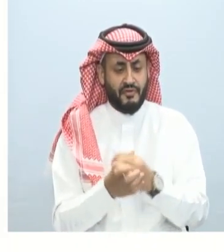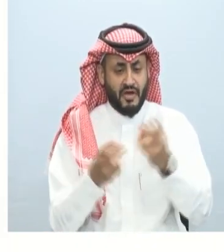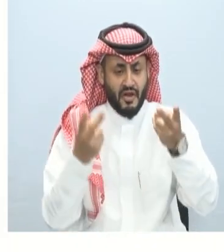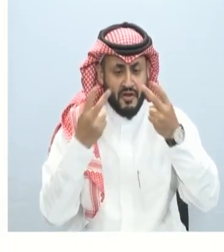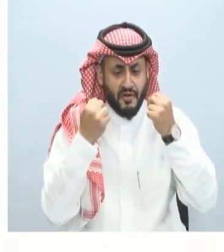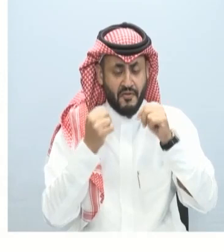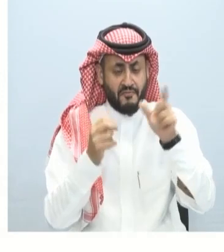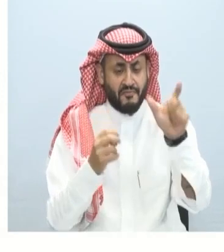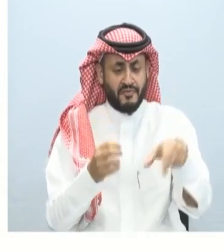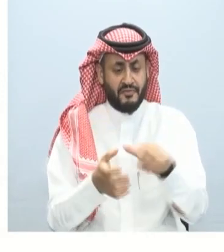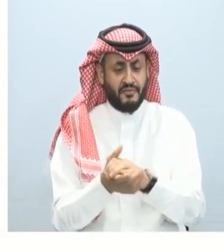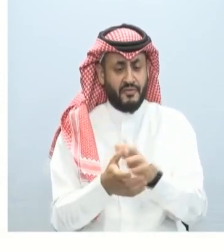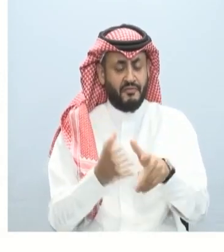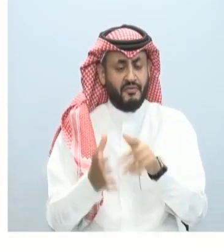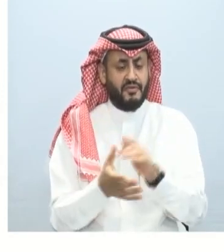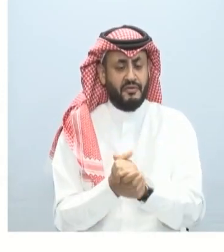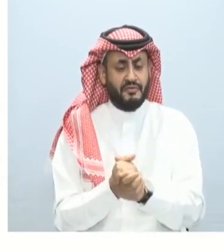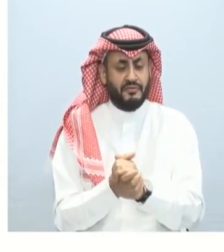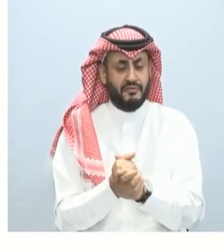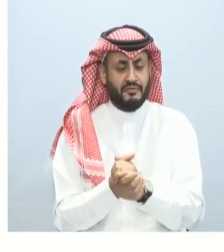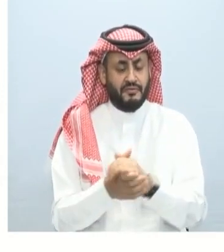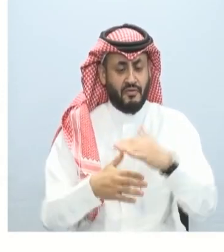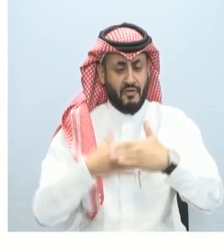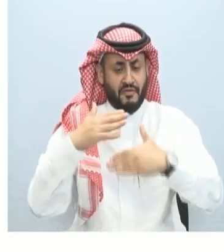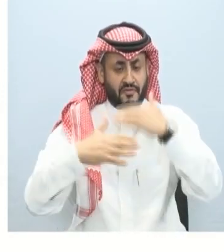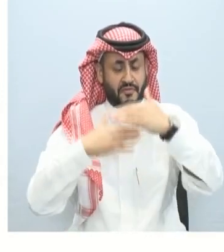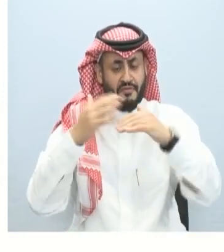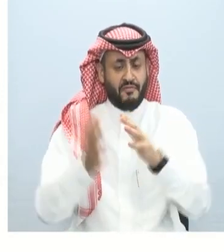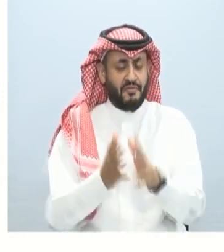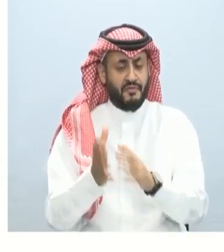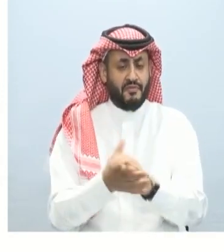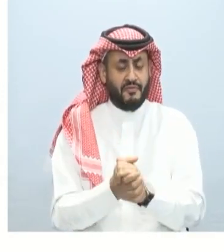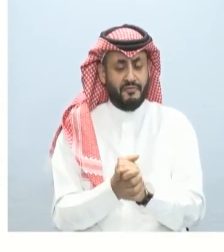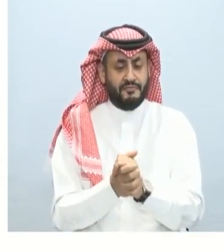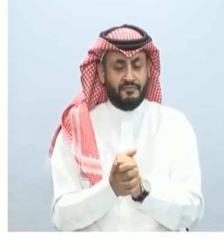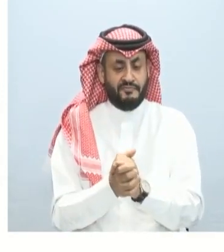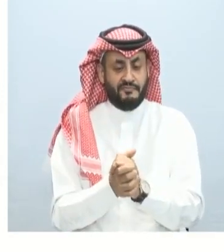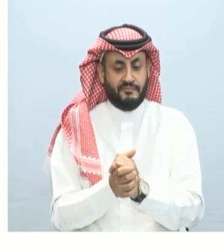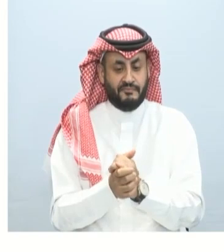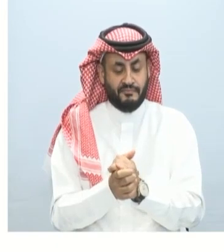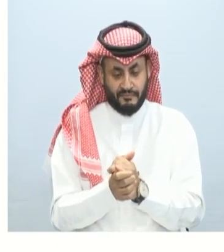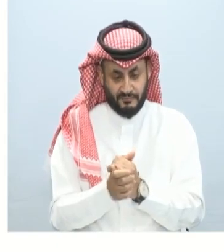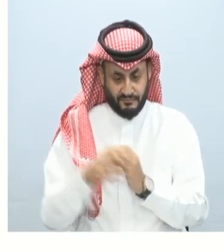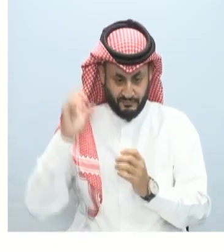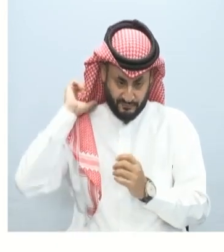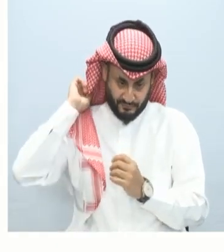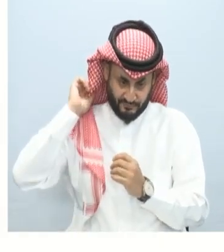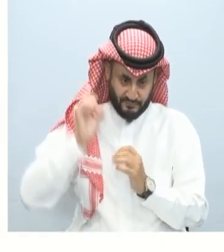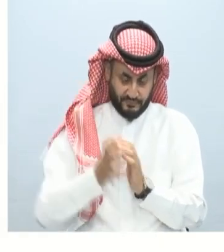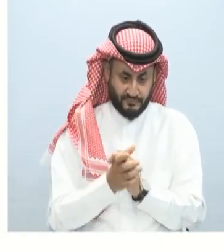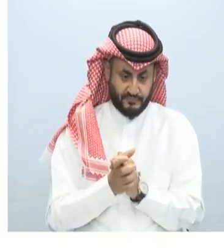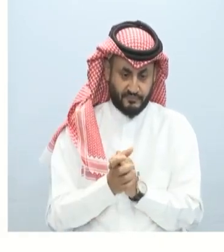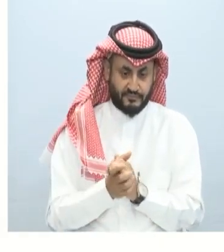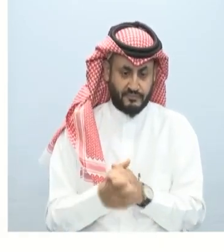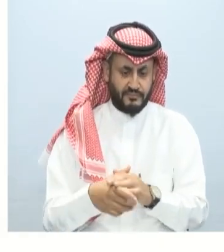in which we talked about different accomplishments and stories of success. We had unit 3, which is